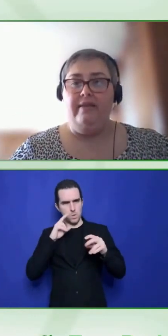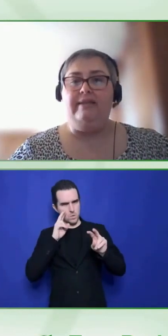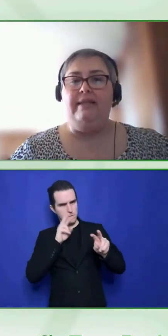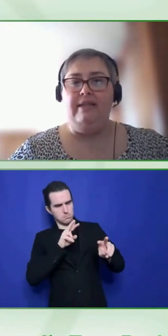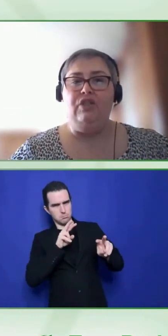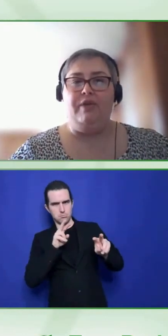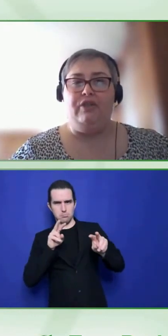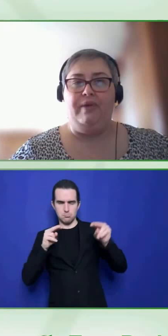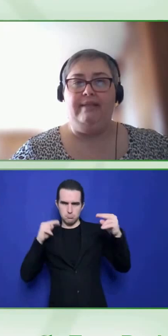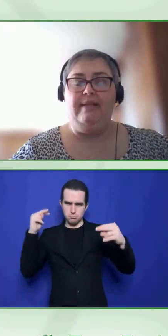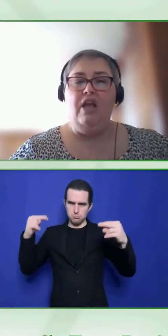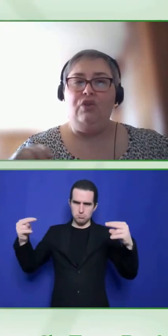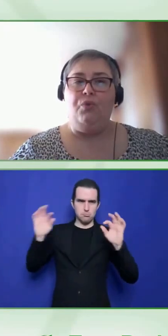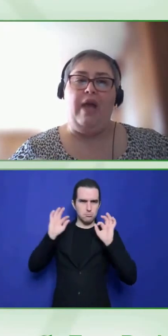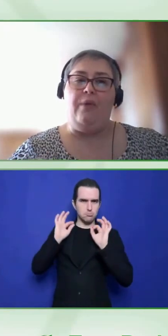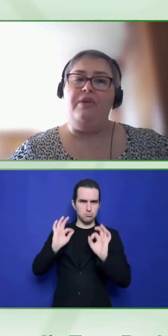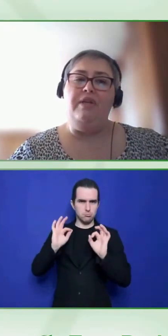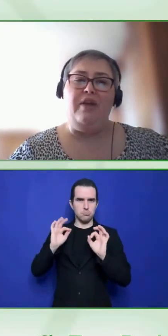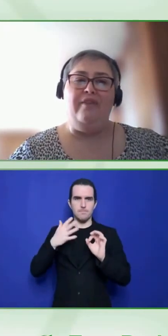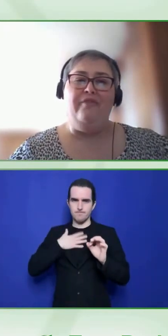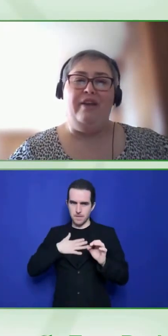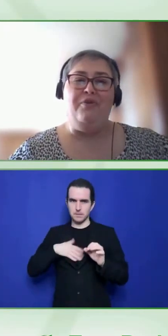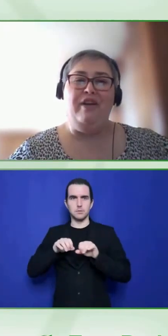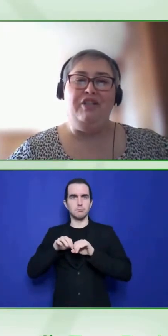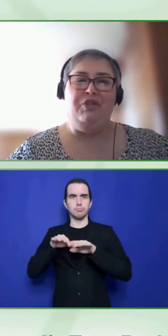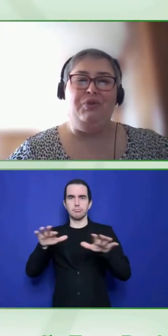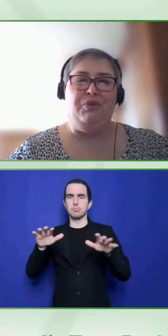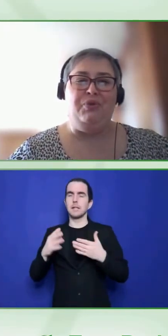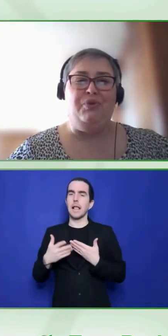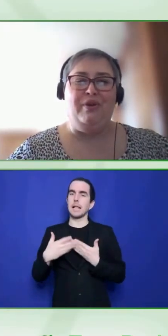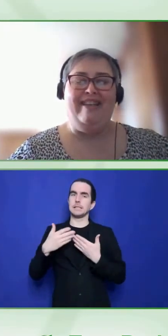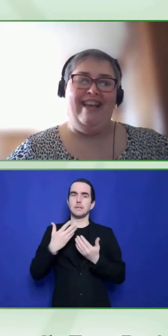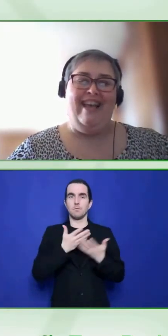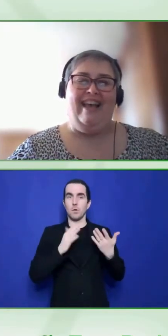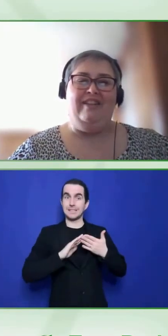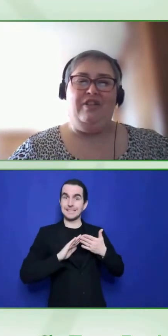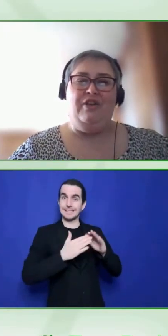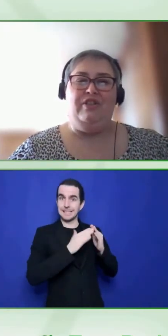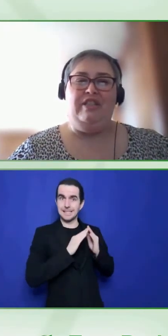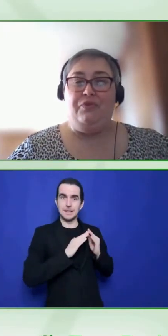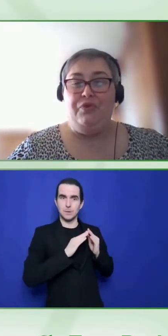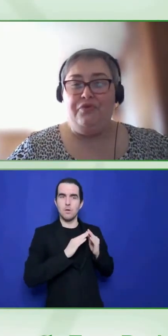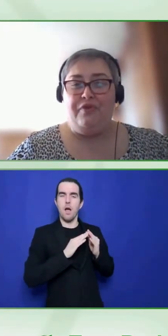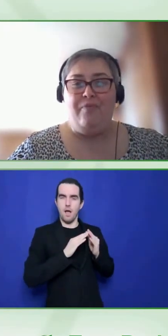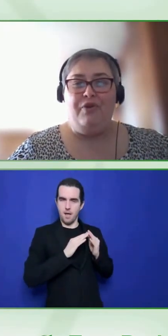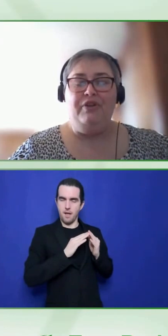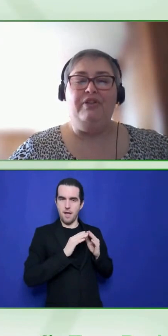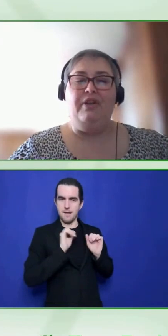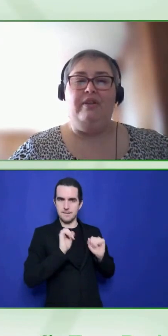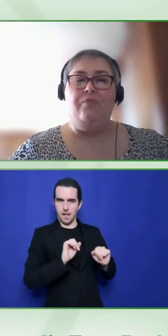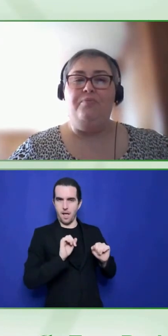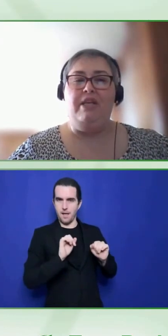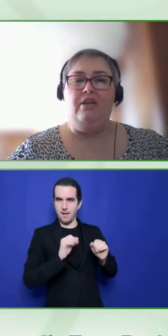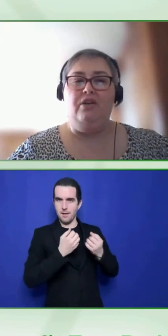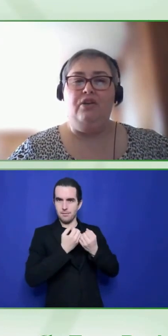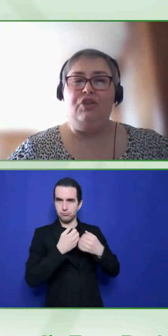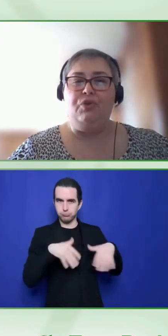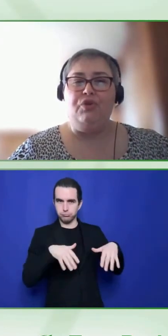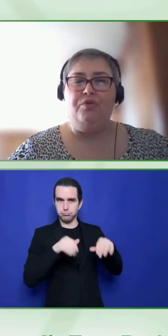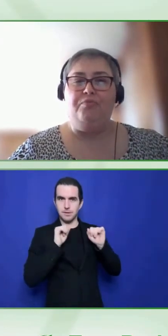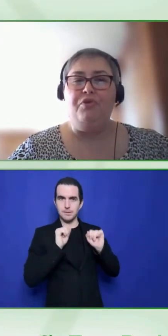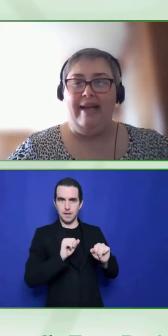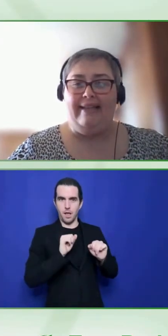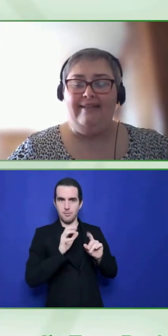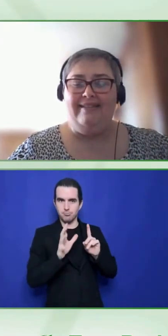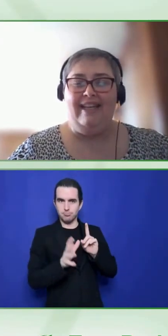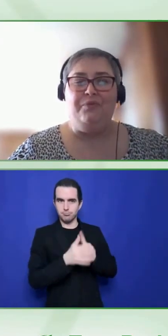priorities that they need to address. So I really encourage you to look at this new framework. There will be a